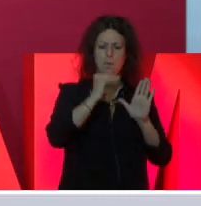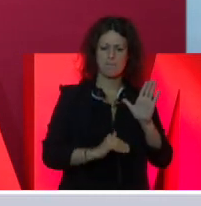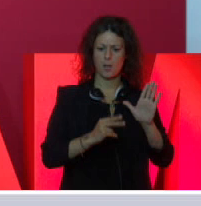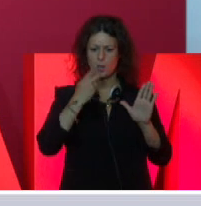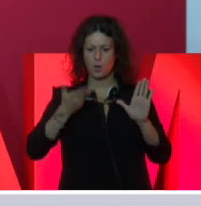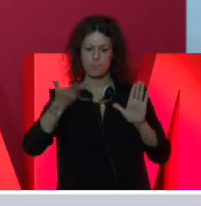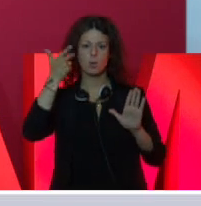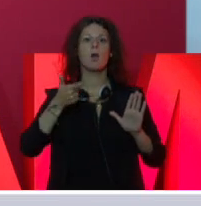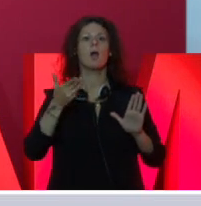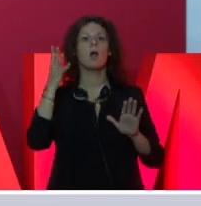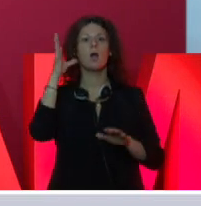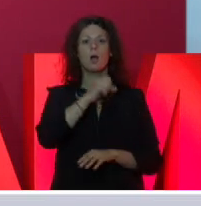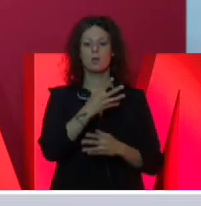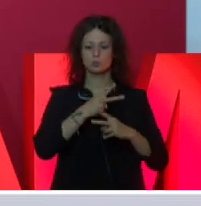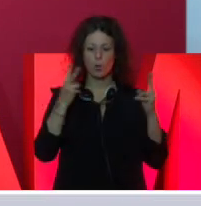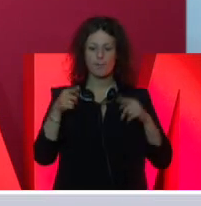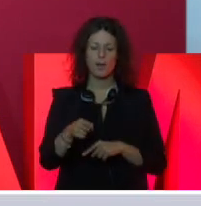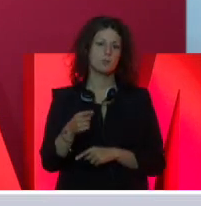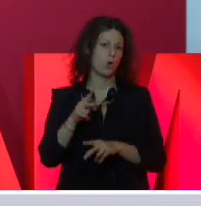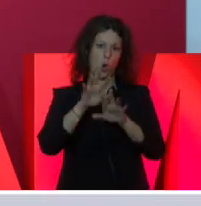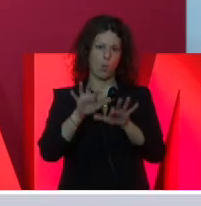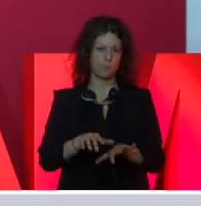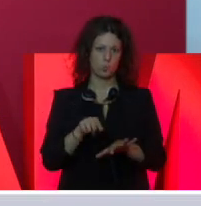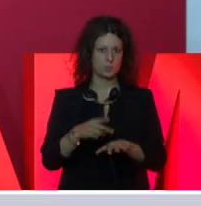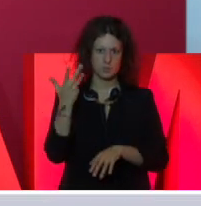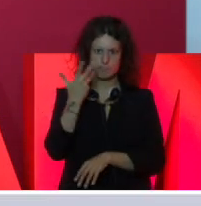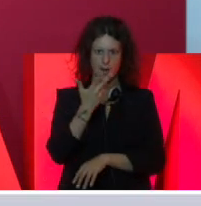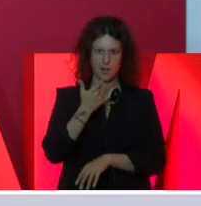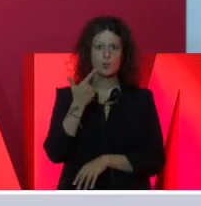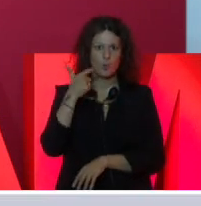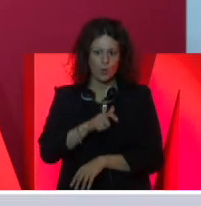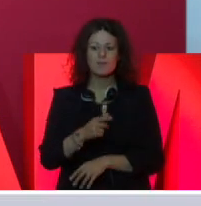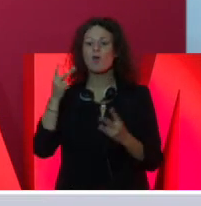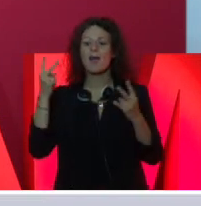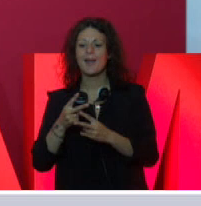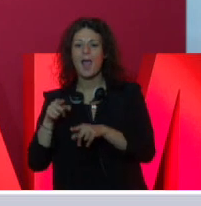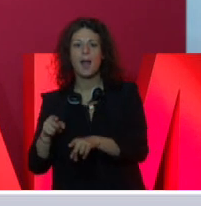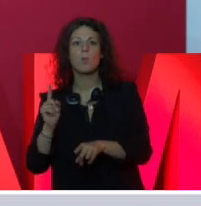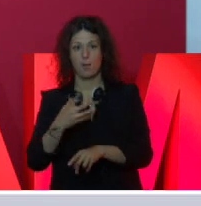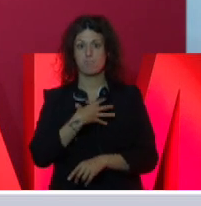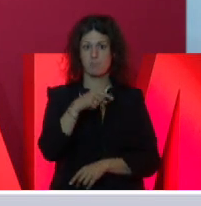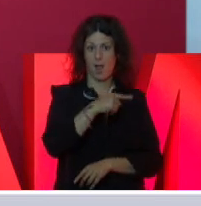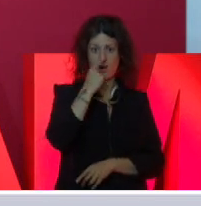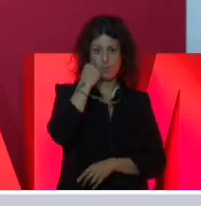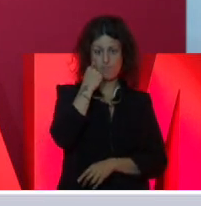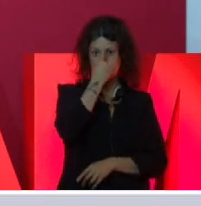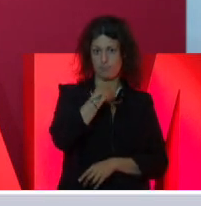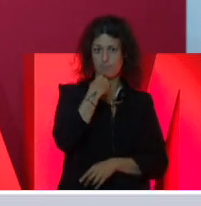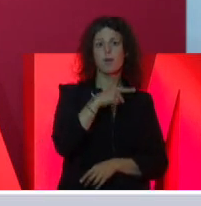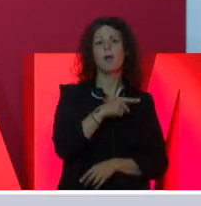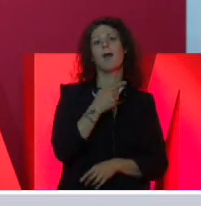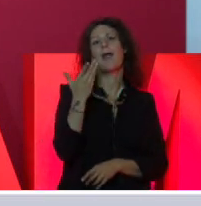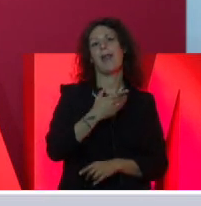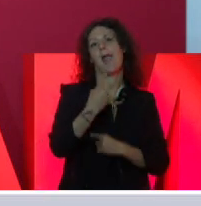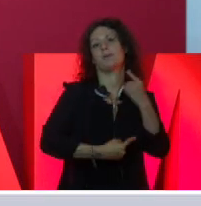discovered that the judgment passed was absolutely wrong, because the white man committed a